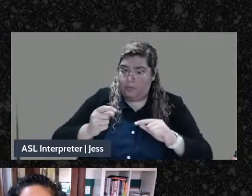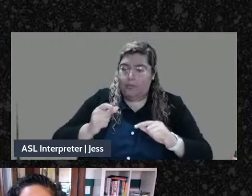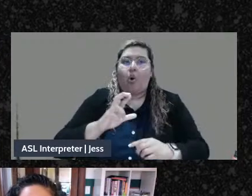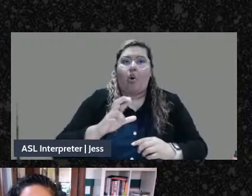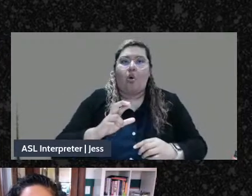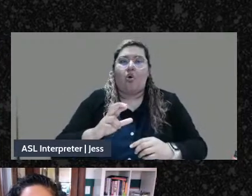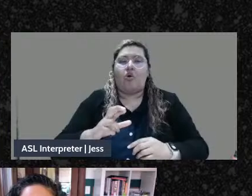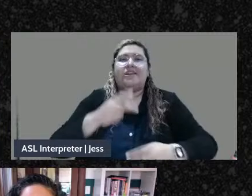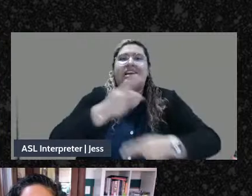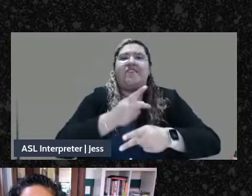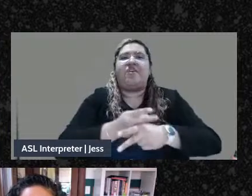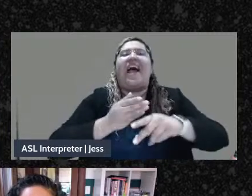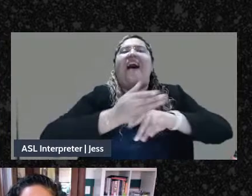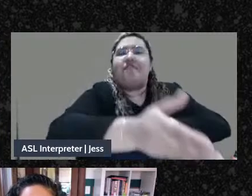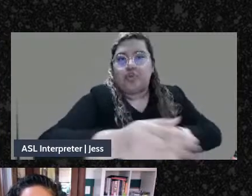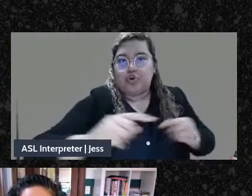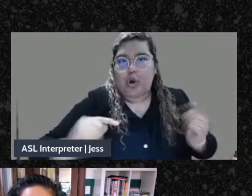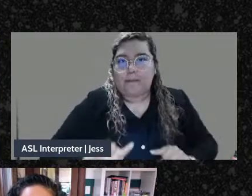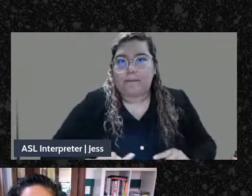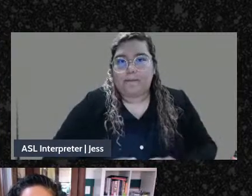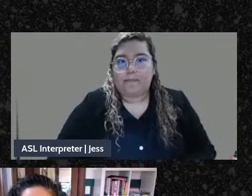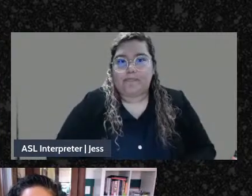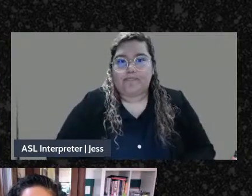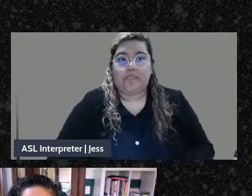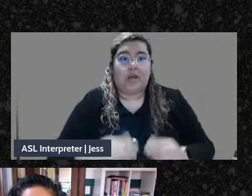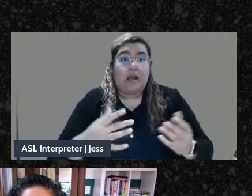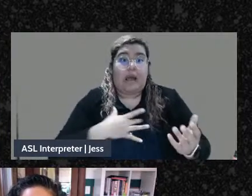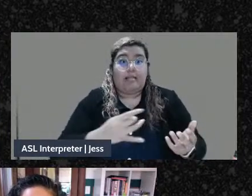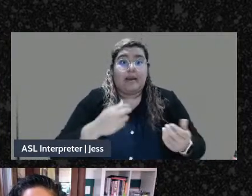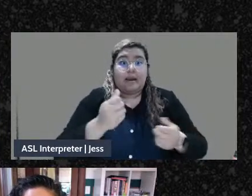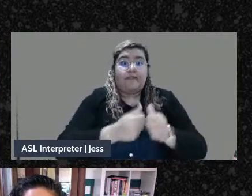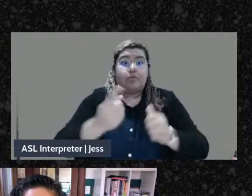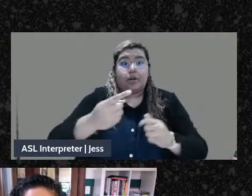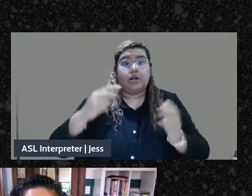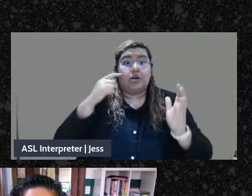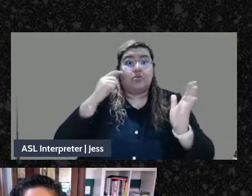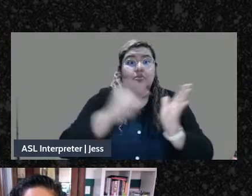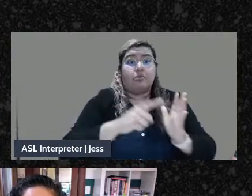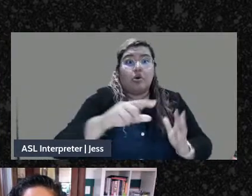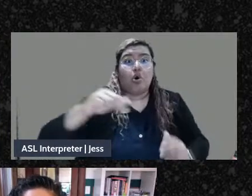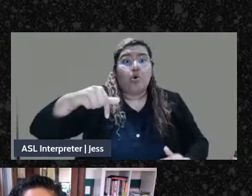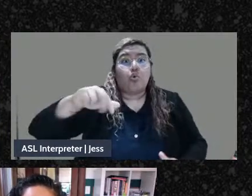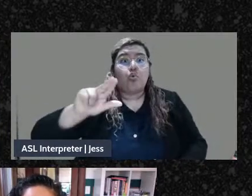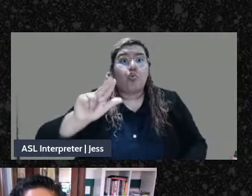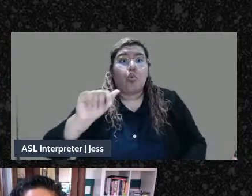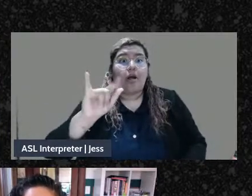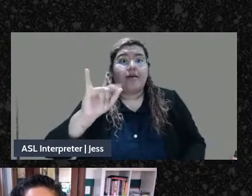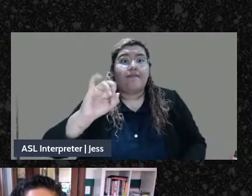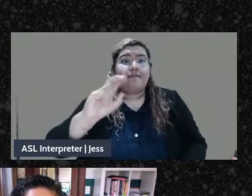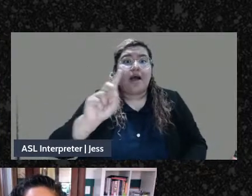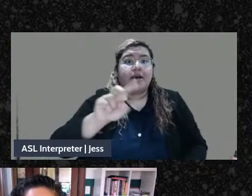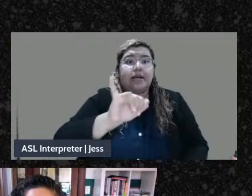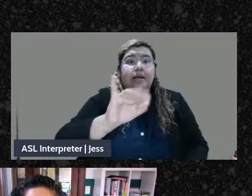fact. I love that everyone discovered qualified immunity last summer. It's the bane of all 3 of our lawyers'